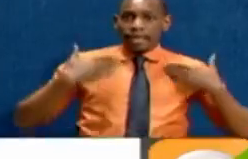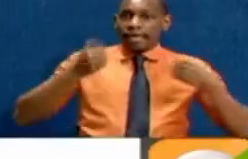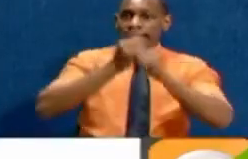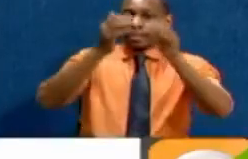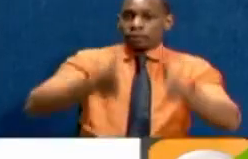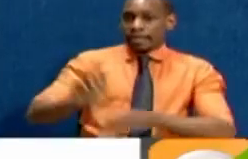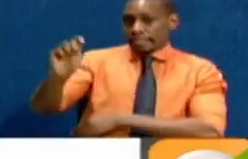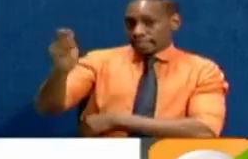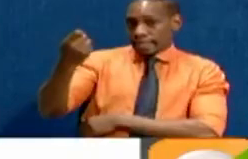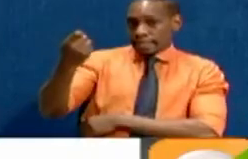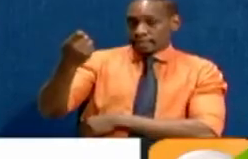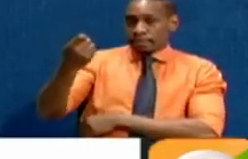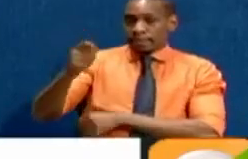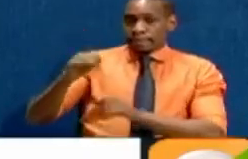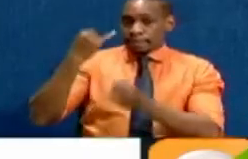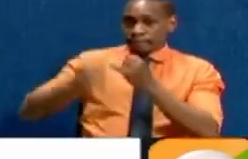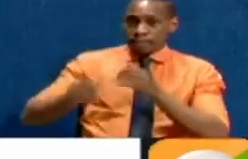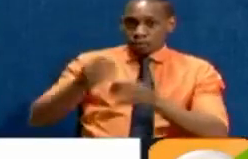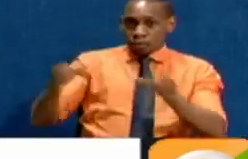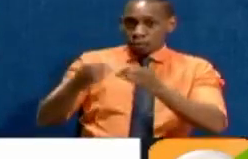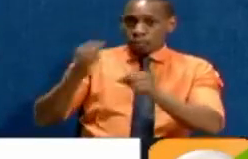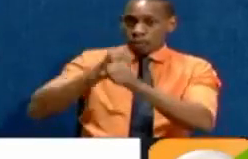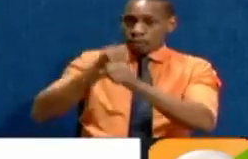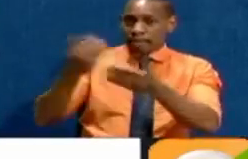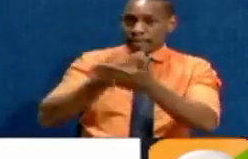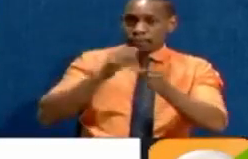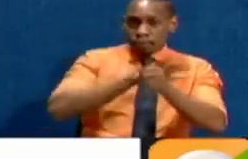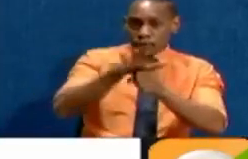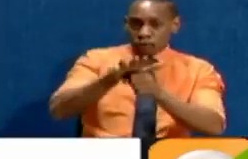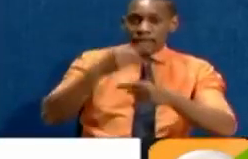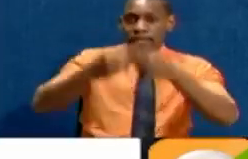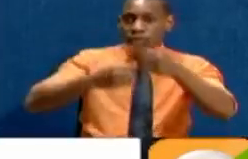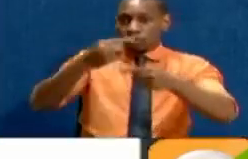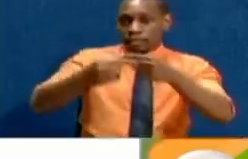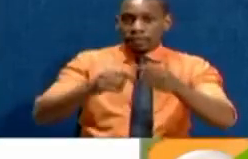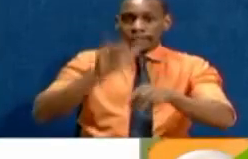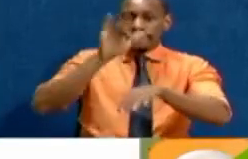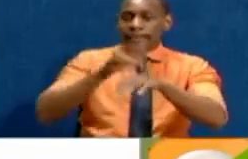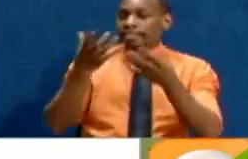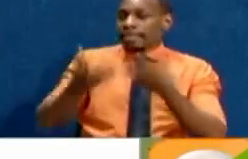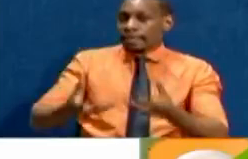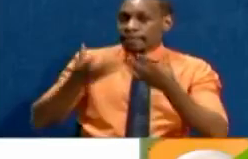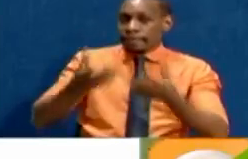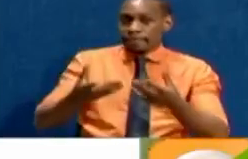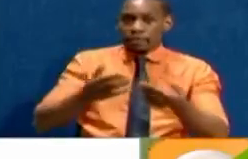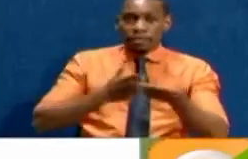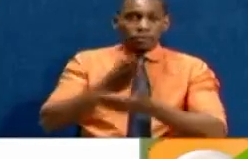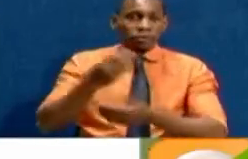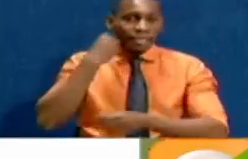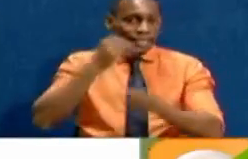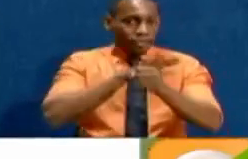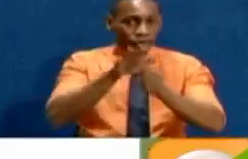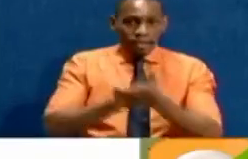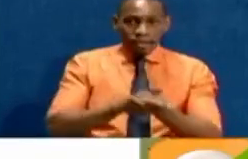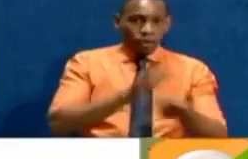Health workers in Kenya, the last line of defense in the fight against COVID-19, continue to be severely infected and affected by the